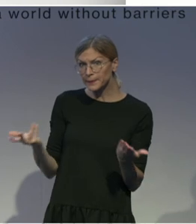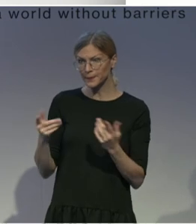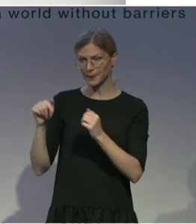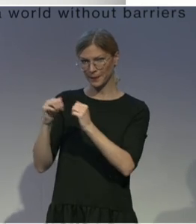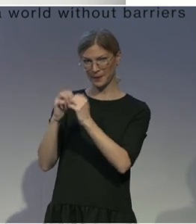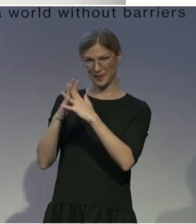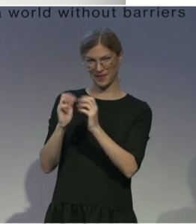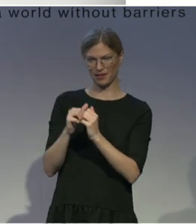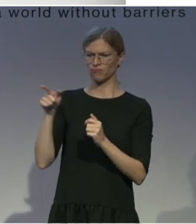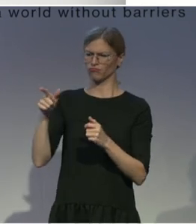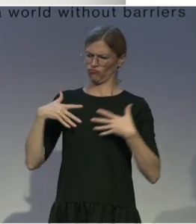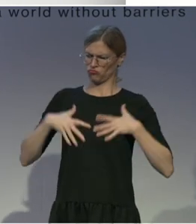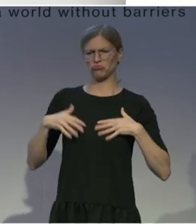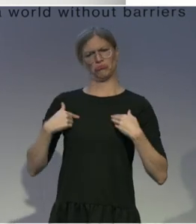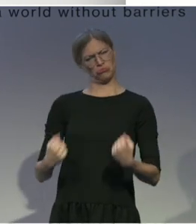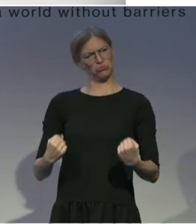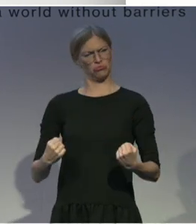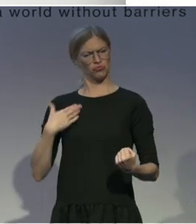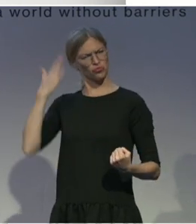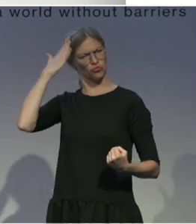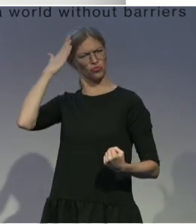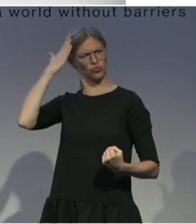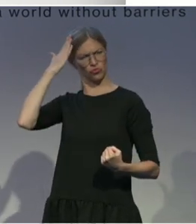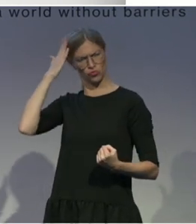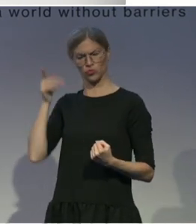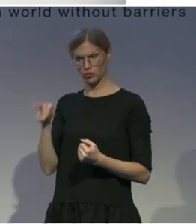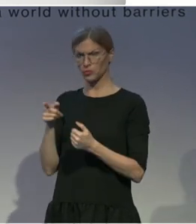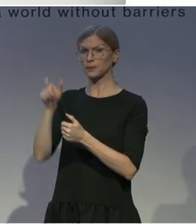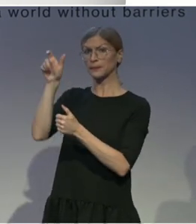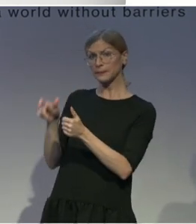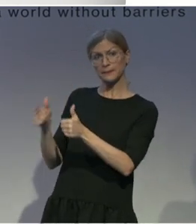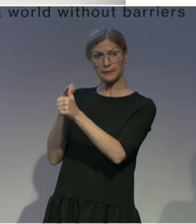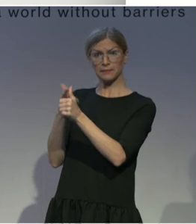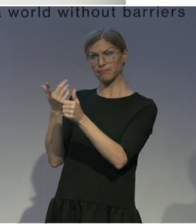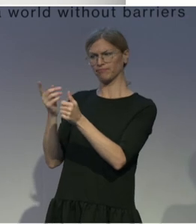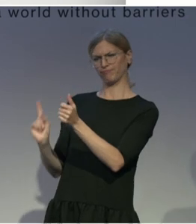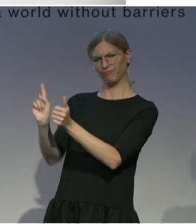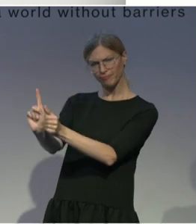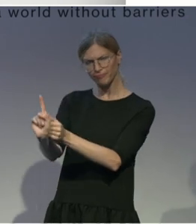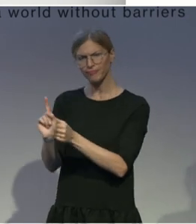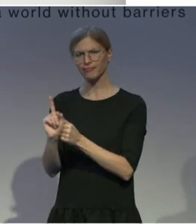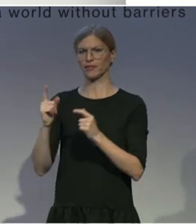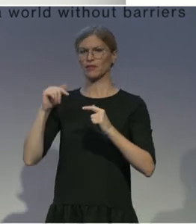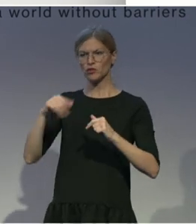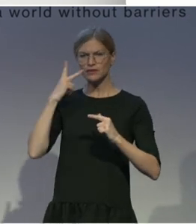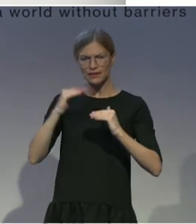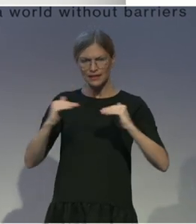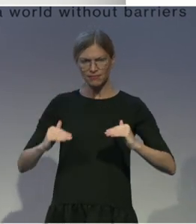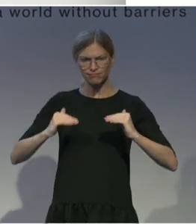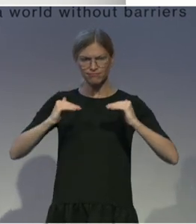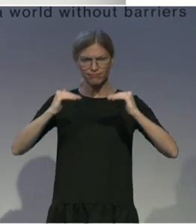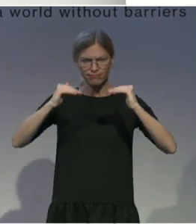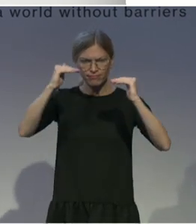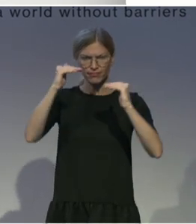village disabled representative and upper level. For example, commune disability